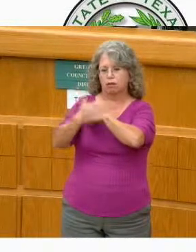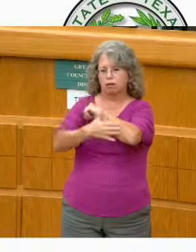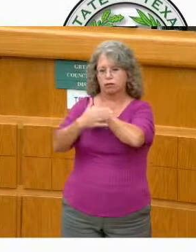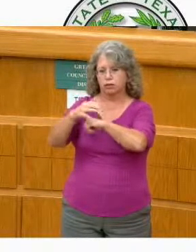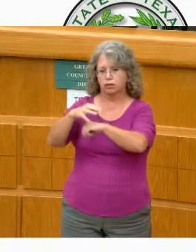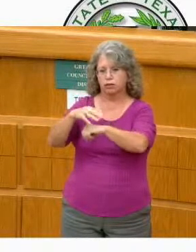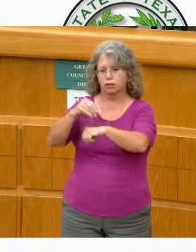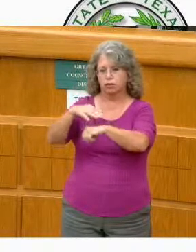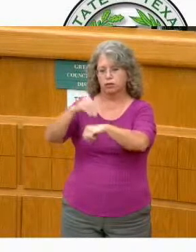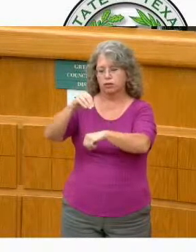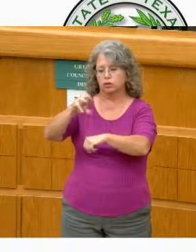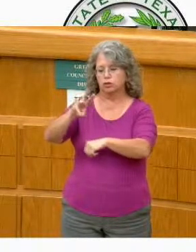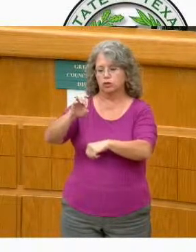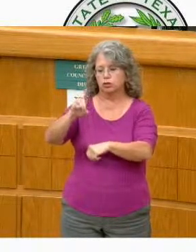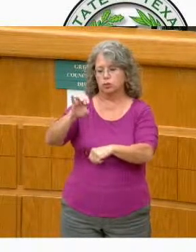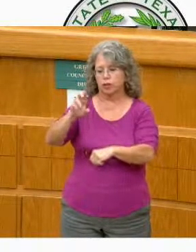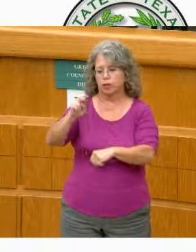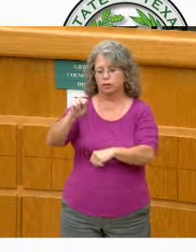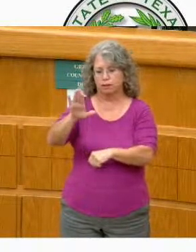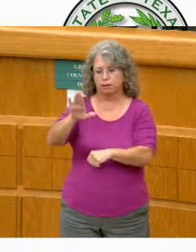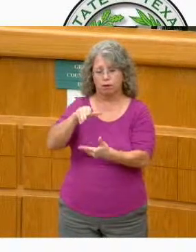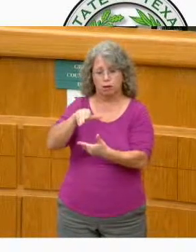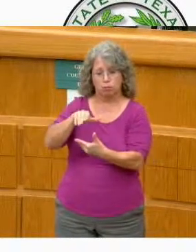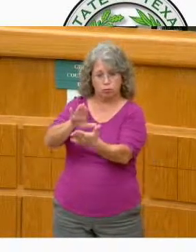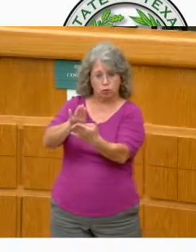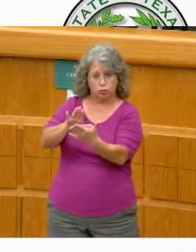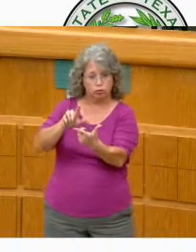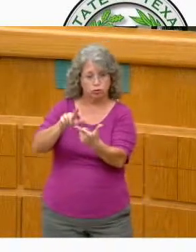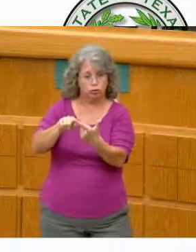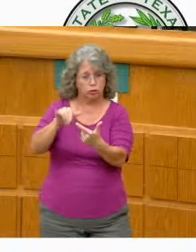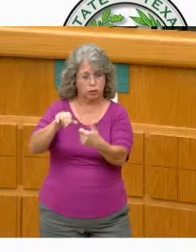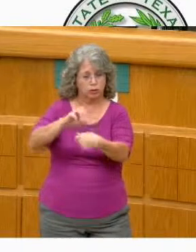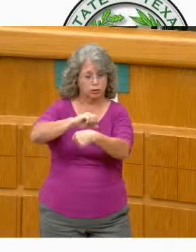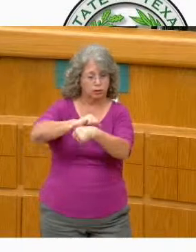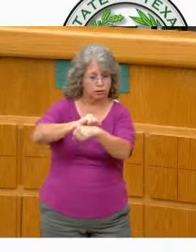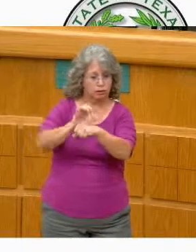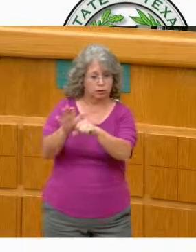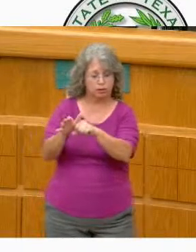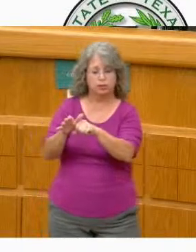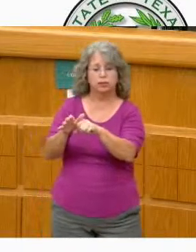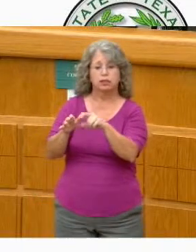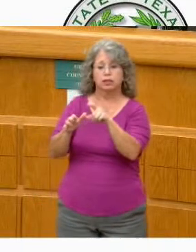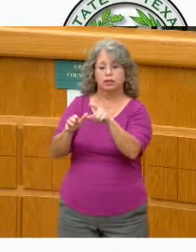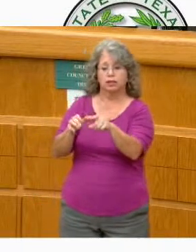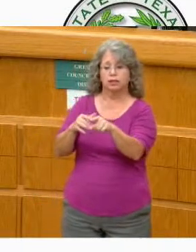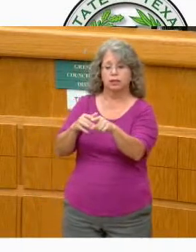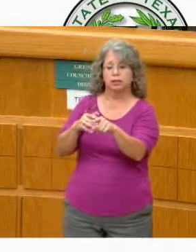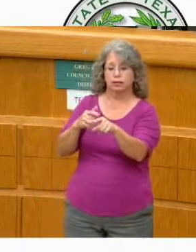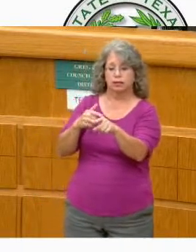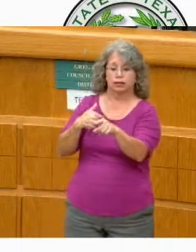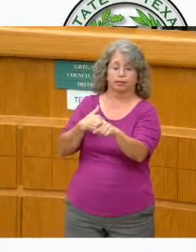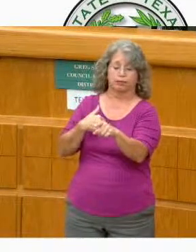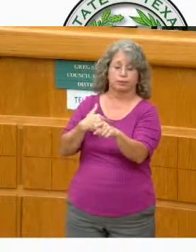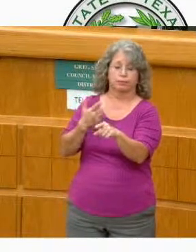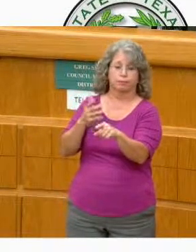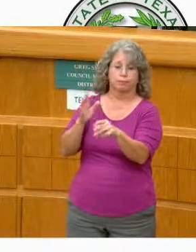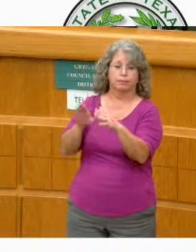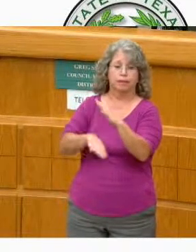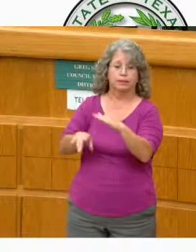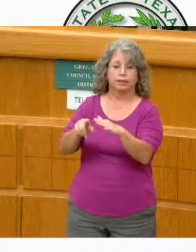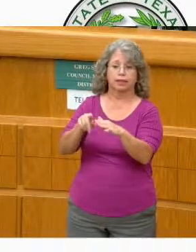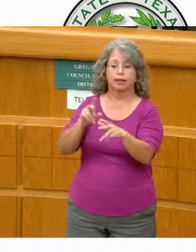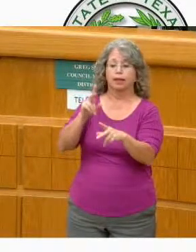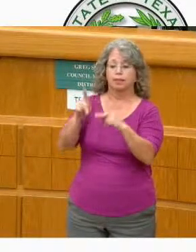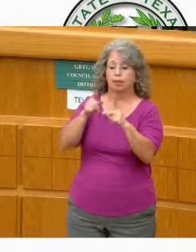Sweden's approach to COVID is to have the people that are going to die